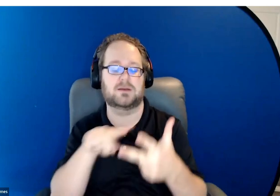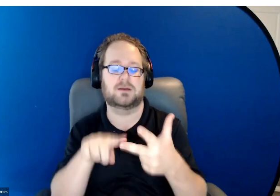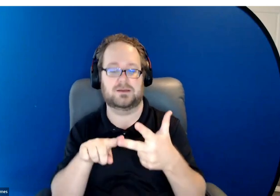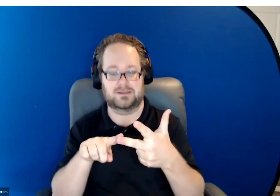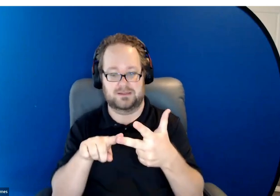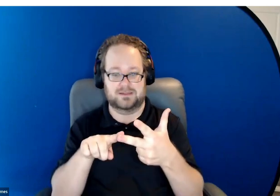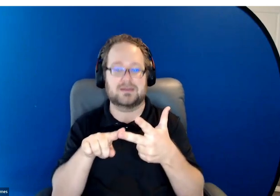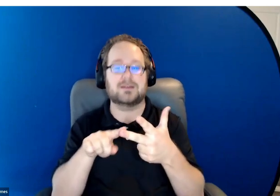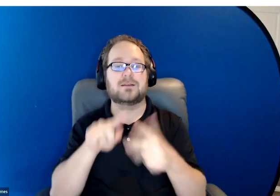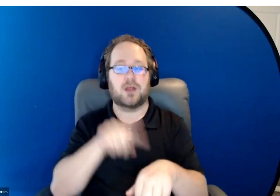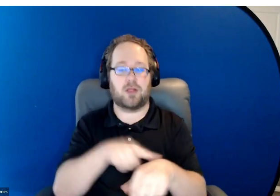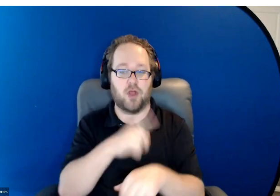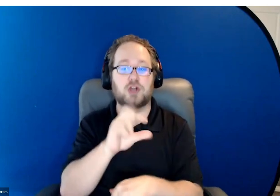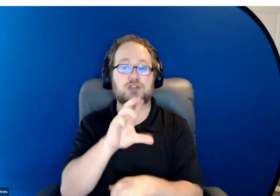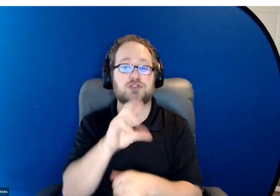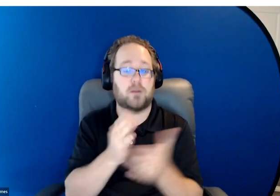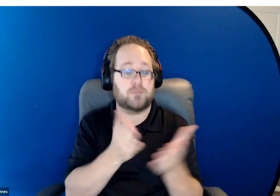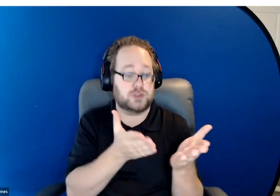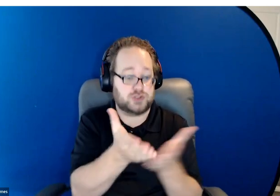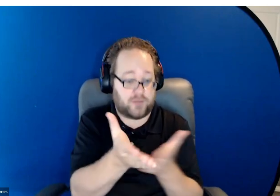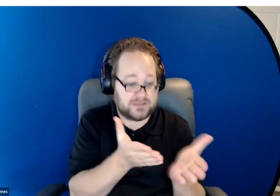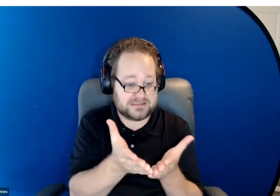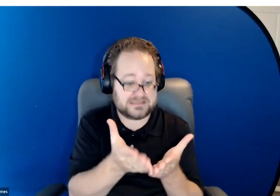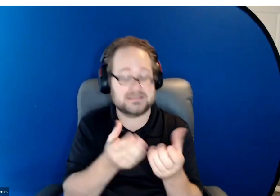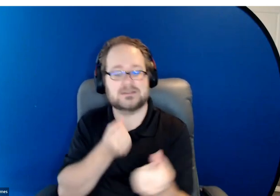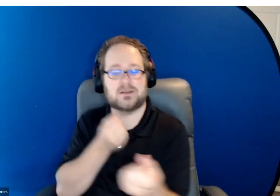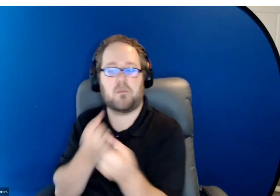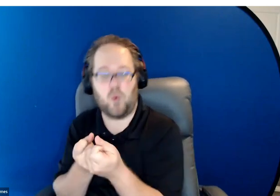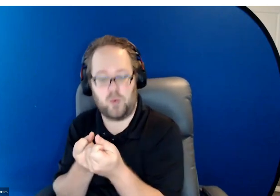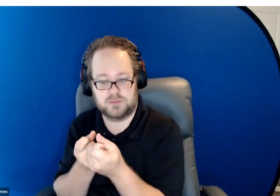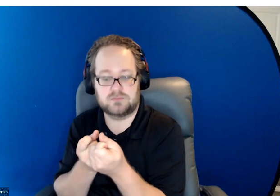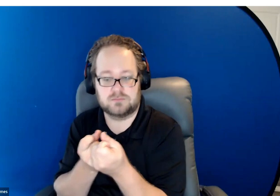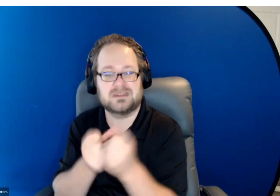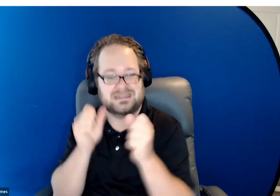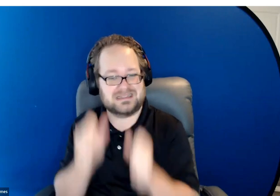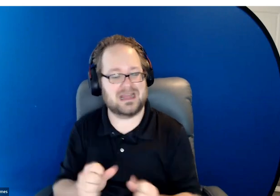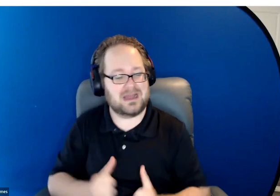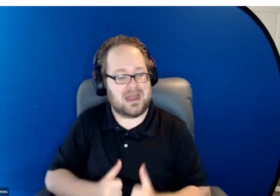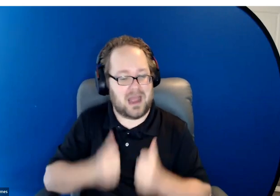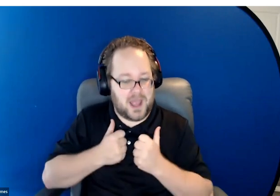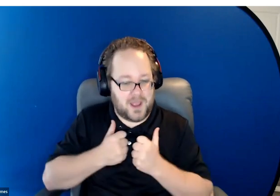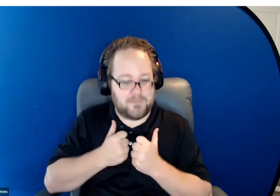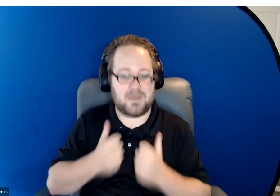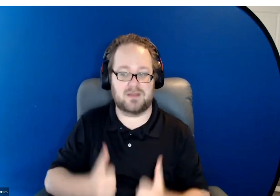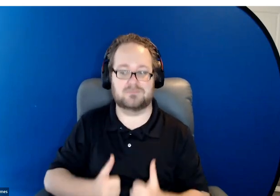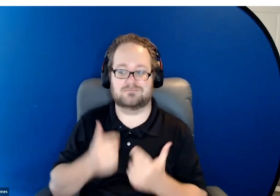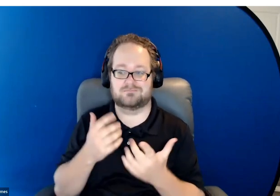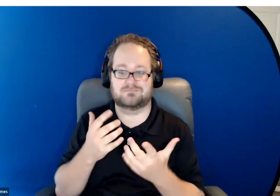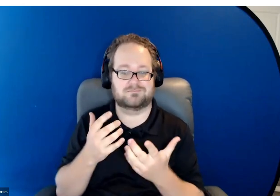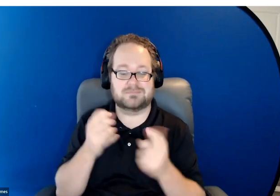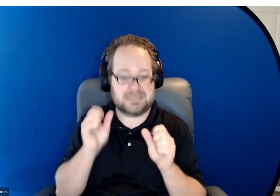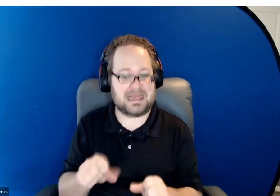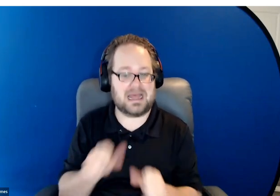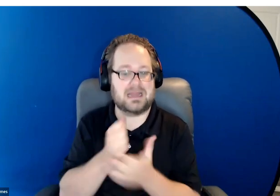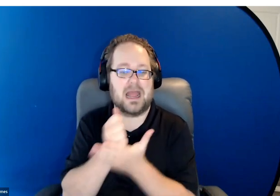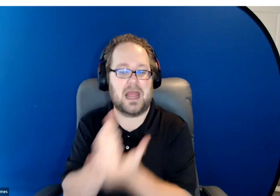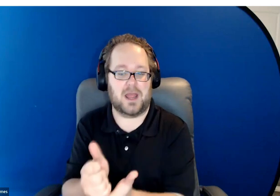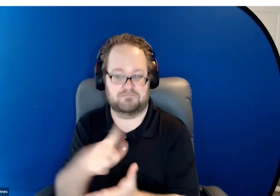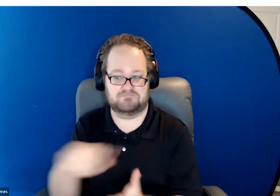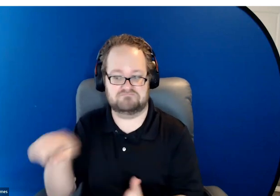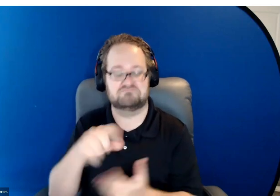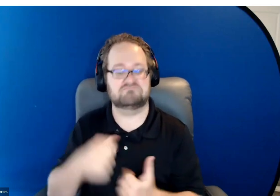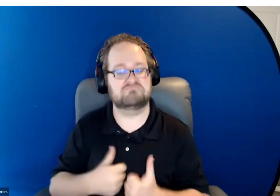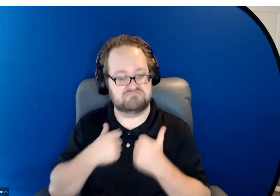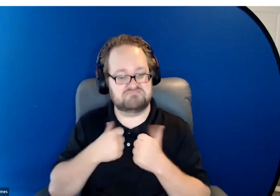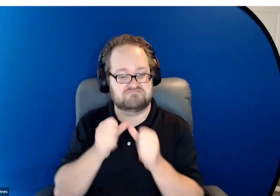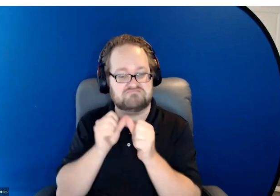long-term services and supports can help people age in place and continue to be part of their community. And then